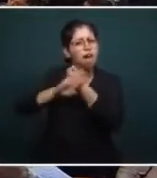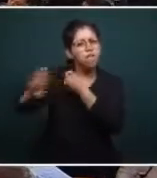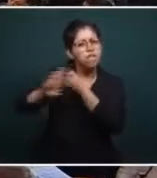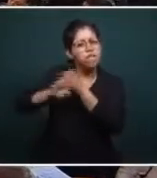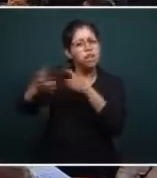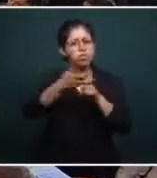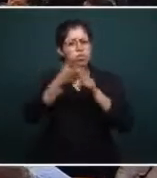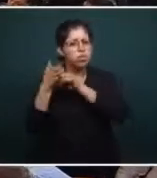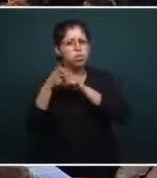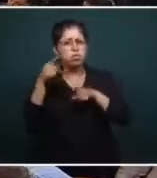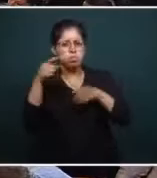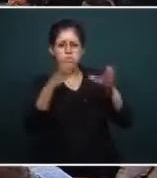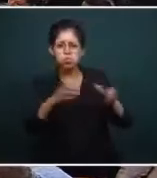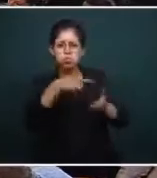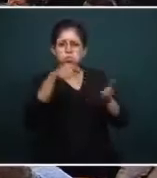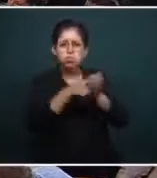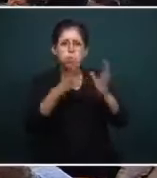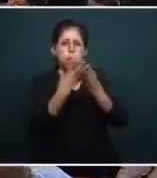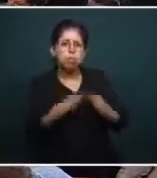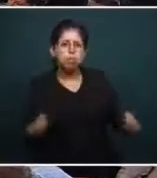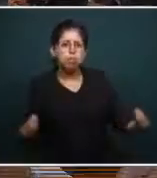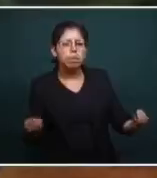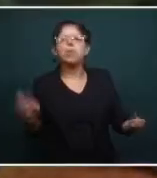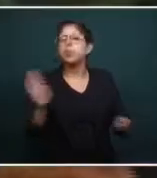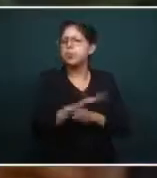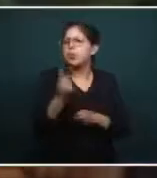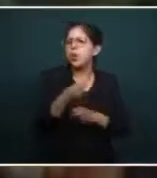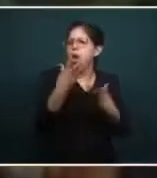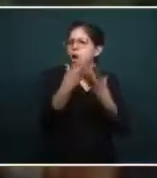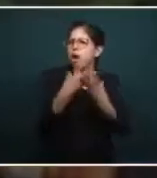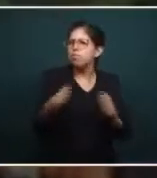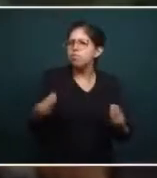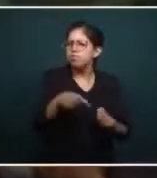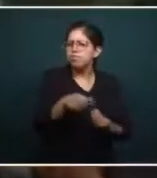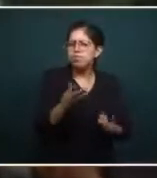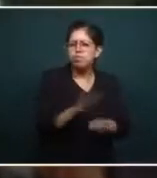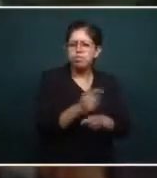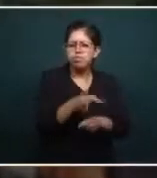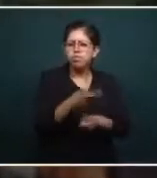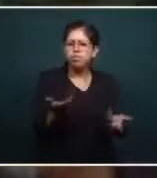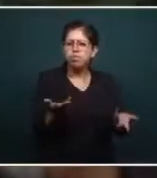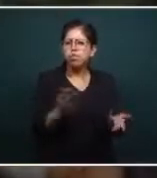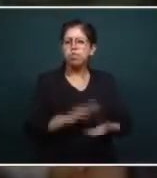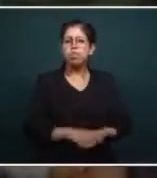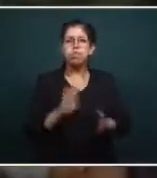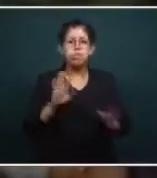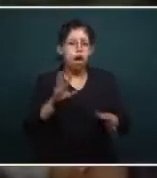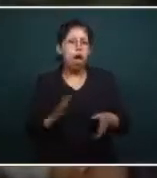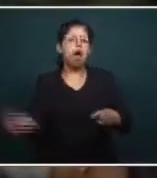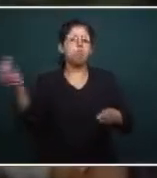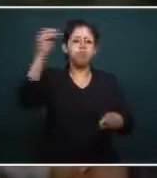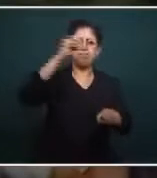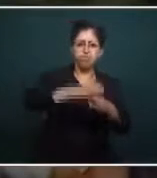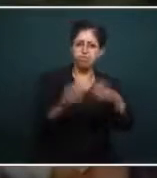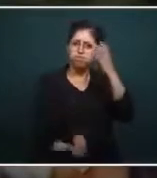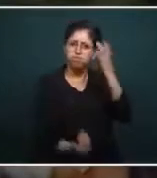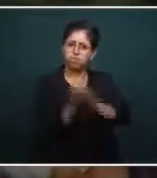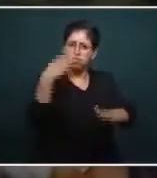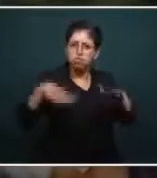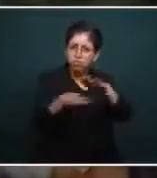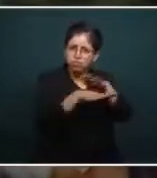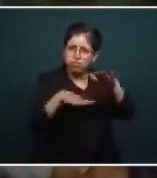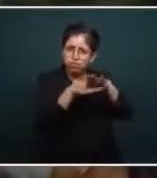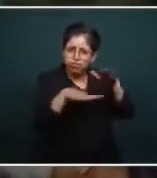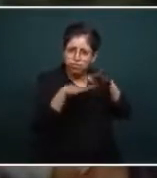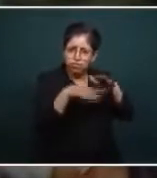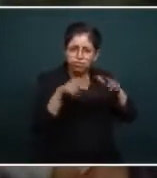the desapareció. No sé si usted tenga los motivos de por qué desapareció esta kidnapping. And do you base. know why this Si base was van a removed? volver a tener esta And if pequeña they're going base to de have this